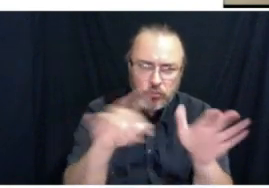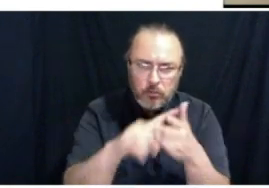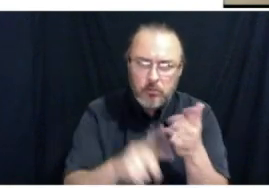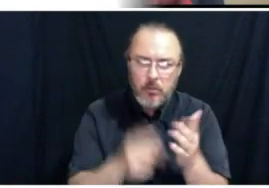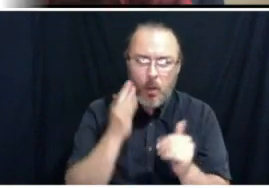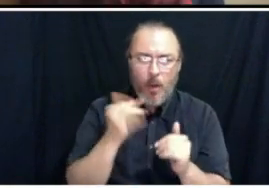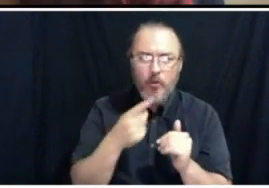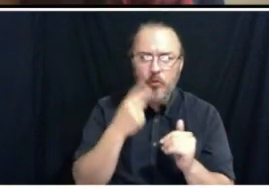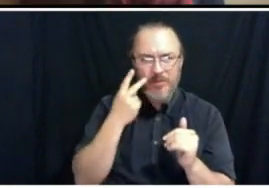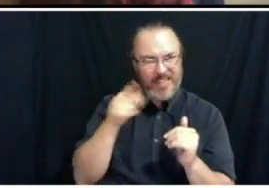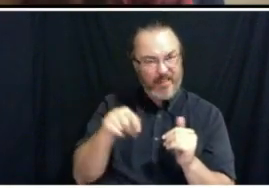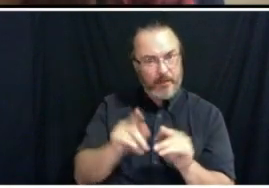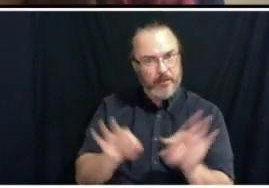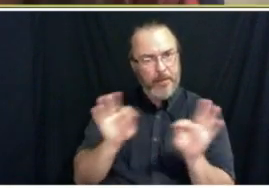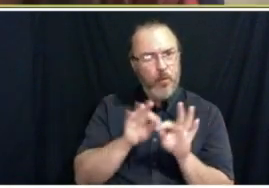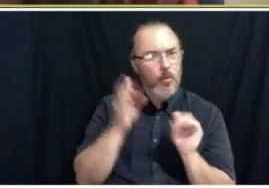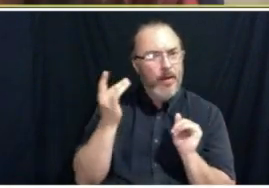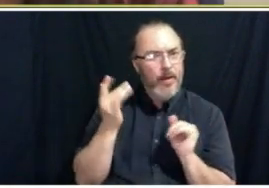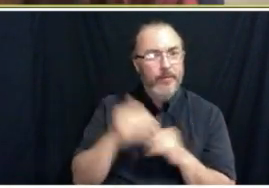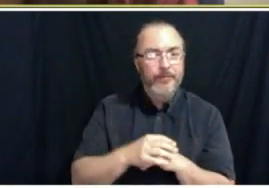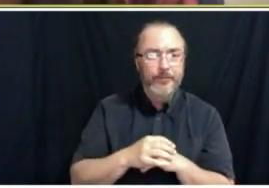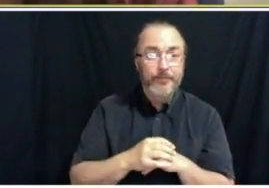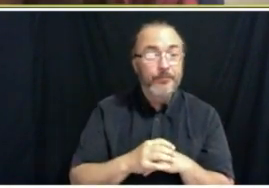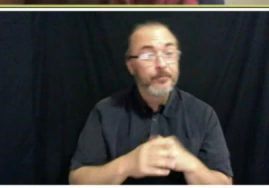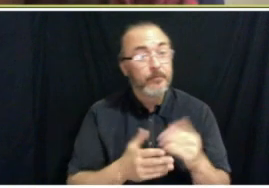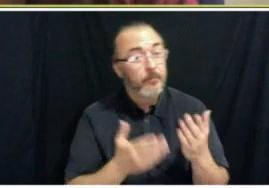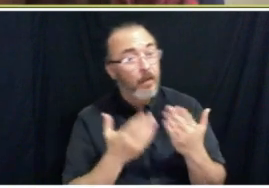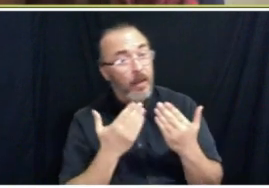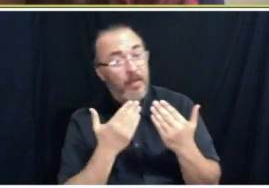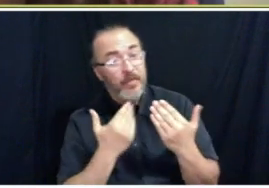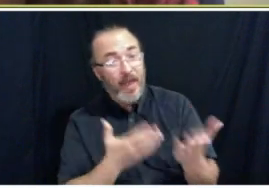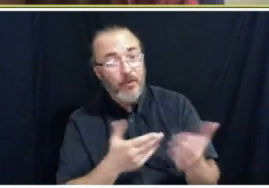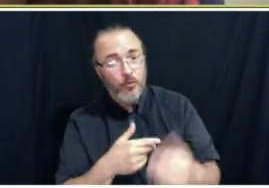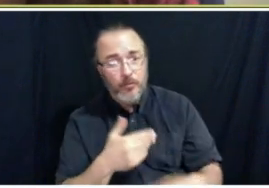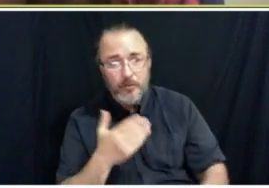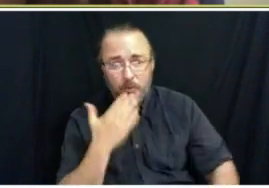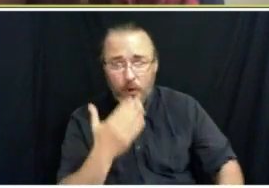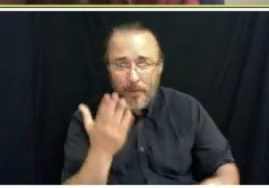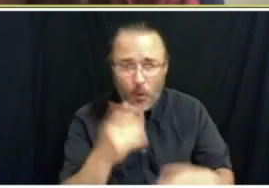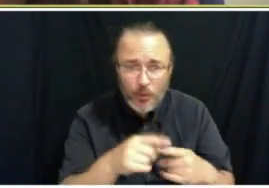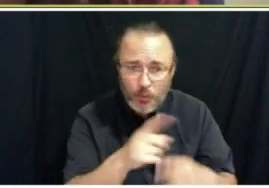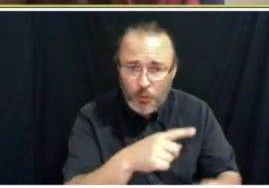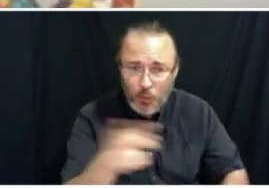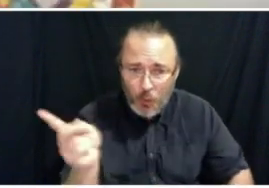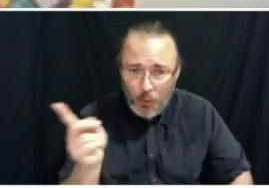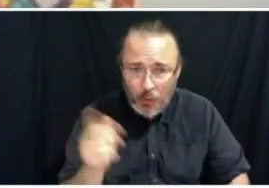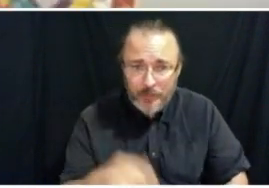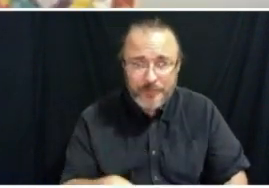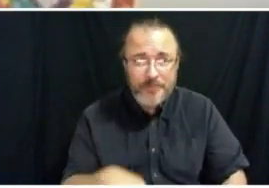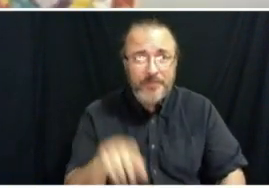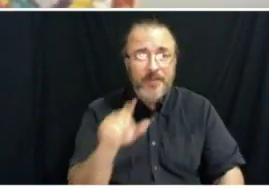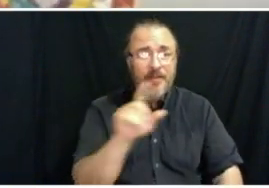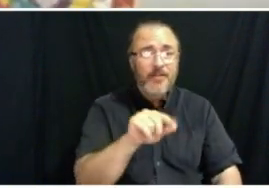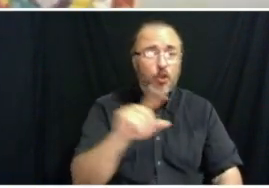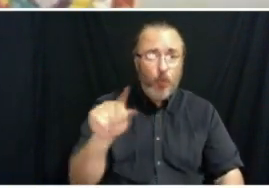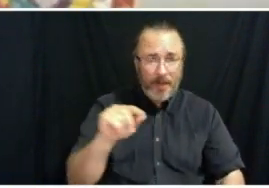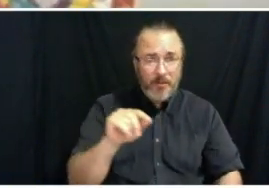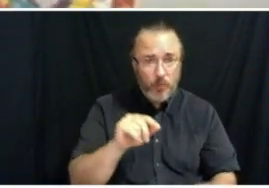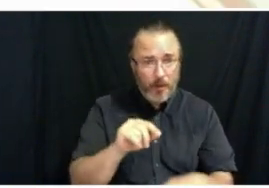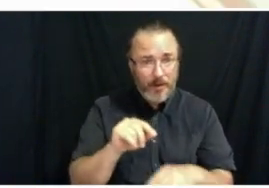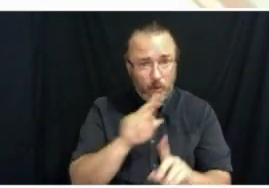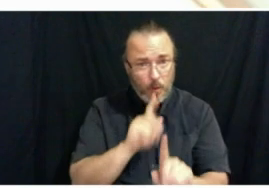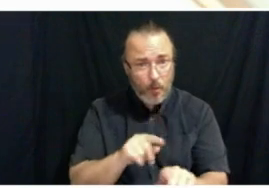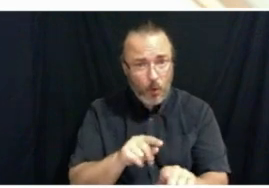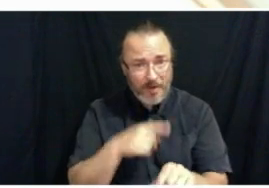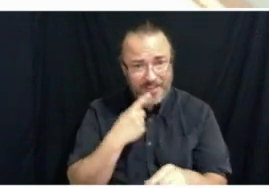important? Thank you, David, and good morning to everyone. As 2020 Gen report shows, education continues to